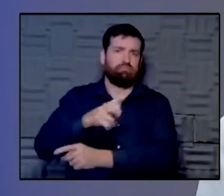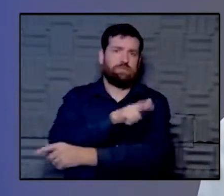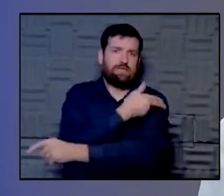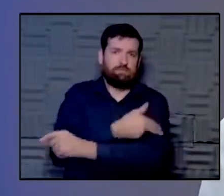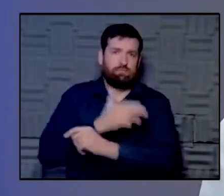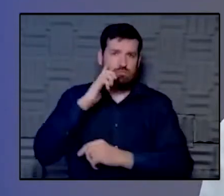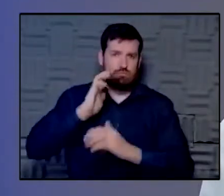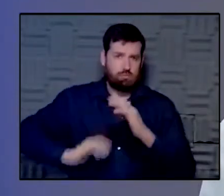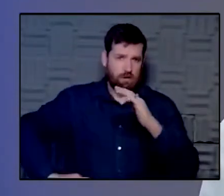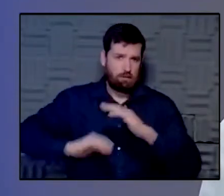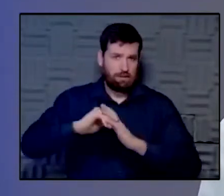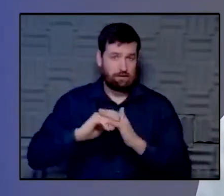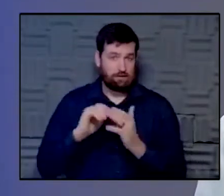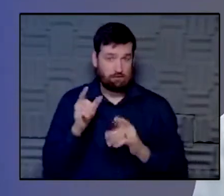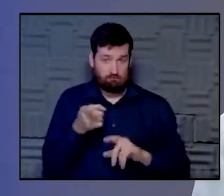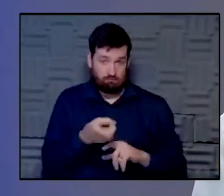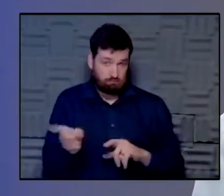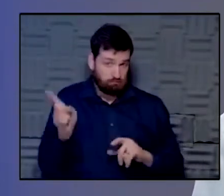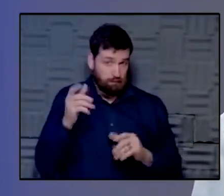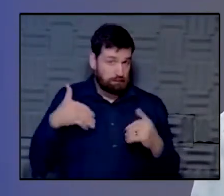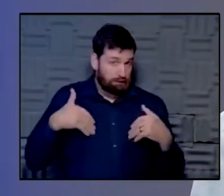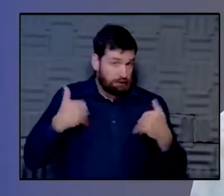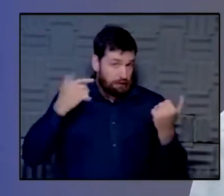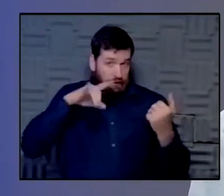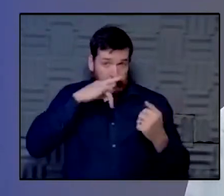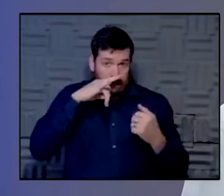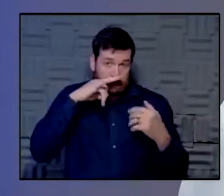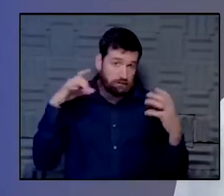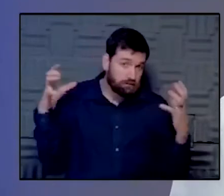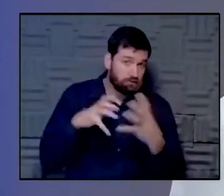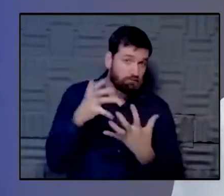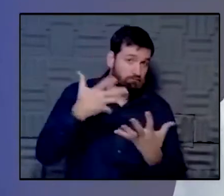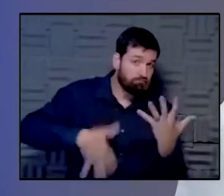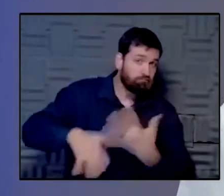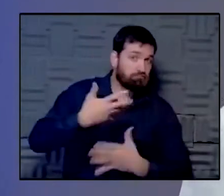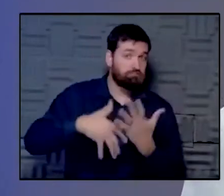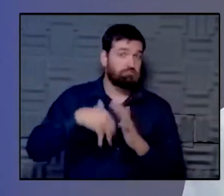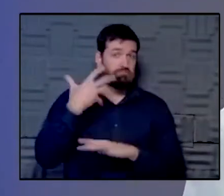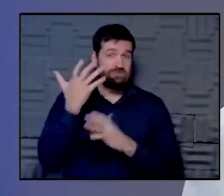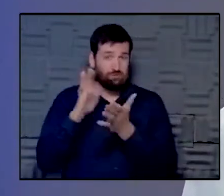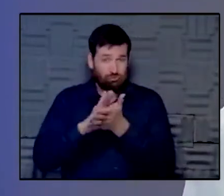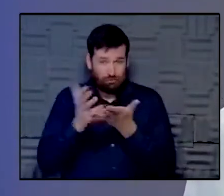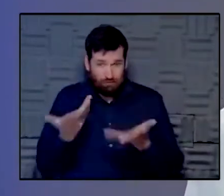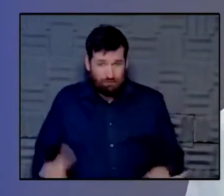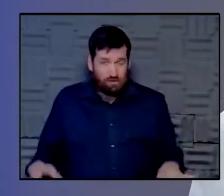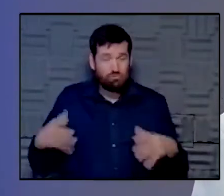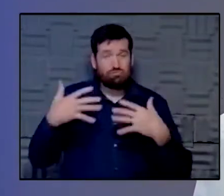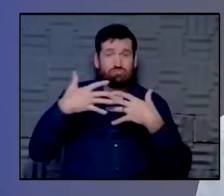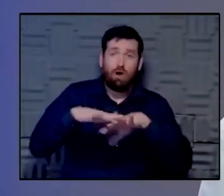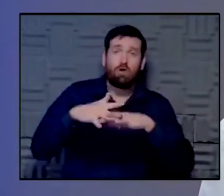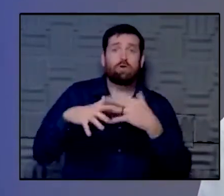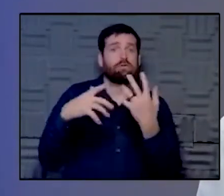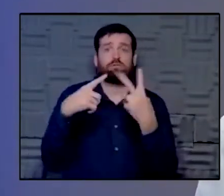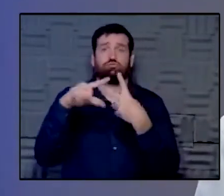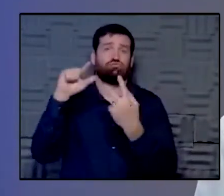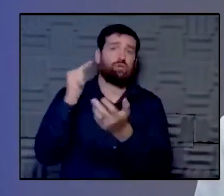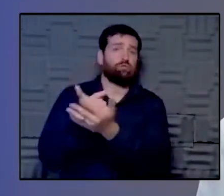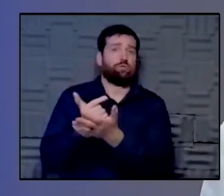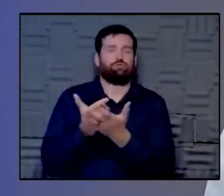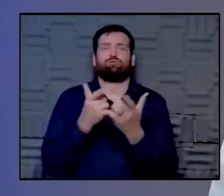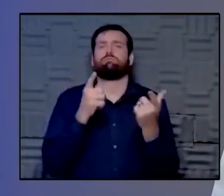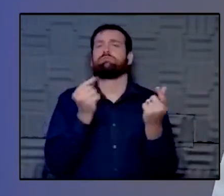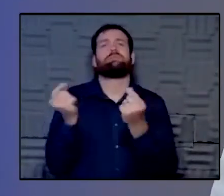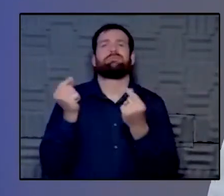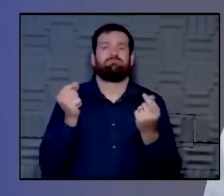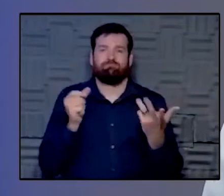Are a lot of these infections due to maybe young kids getting together, getting out of school, where there are parties or graduations? It's